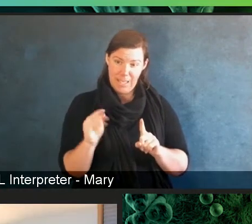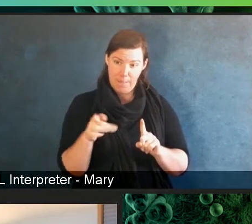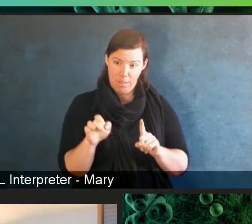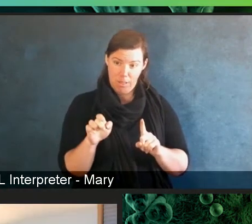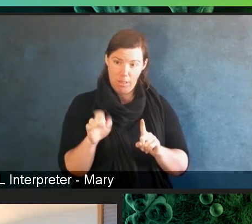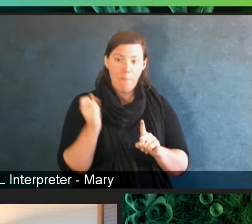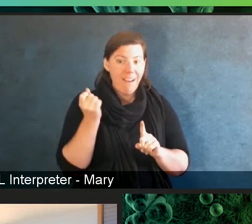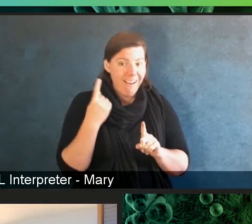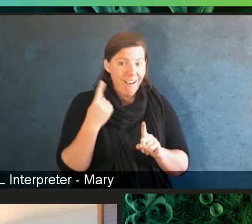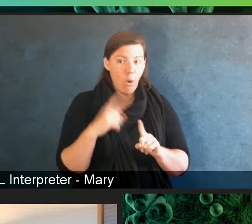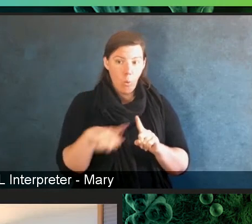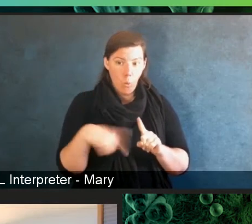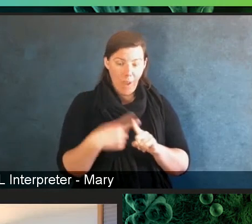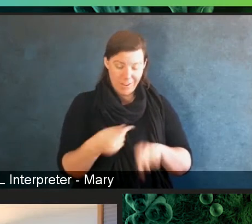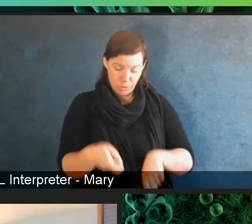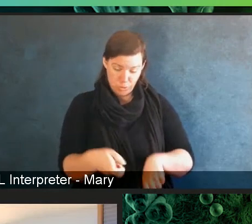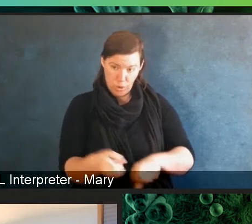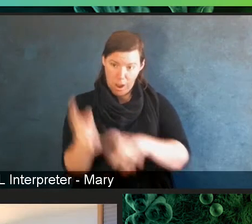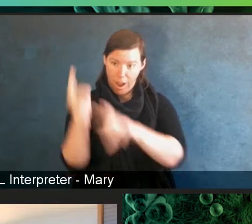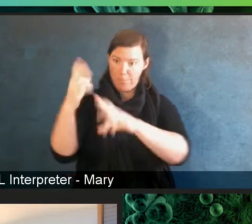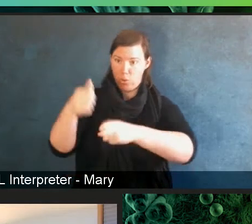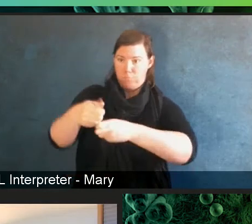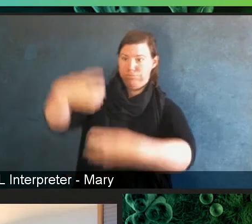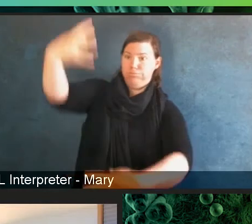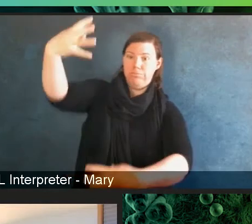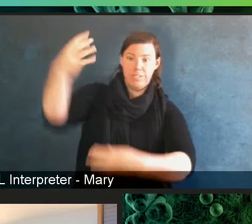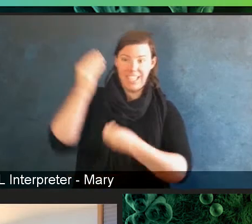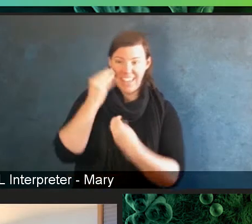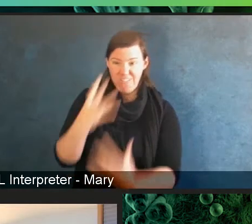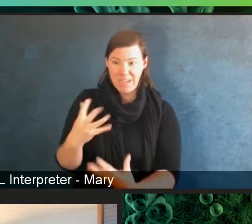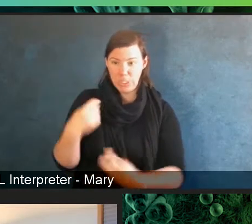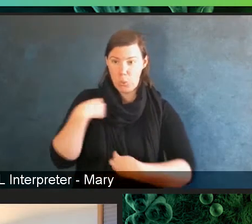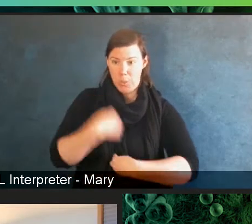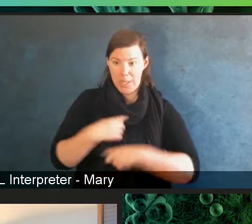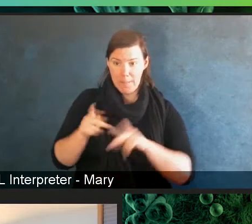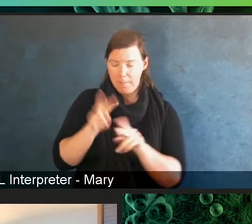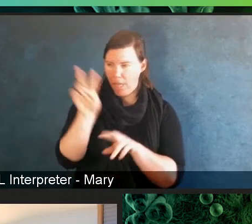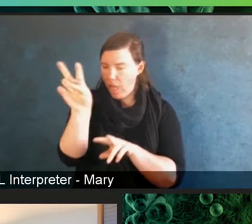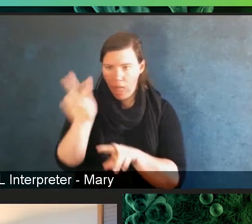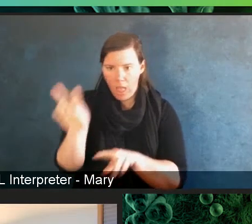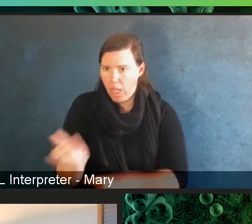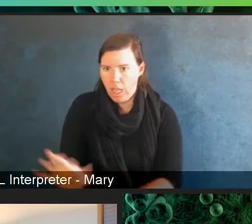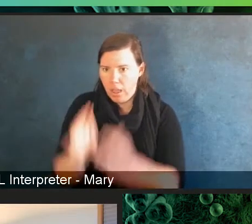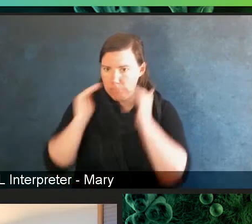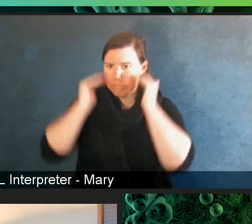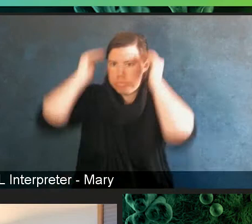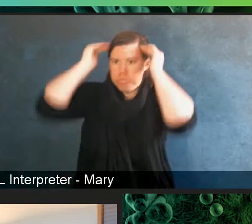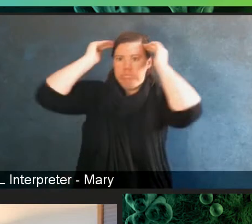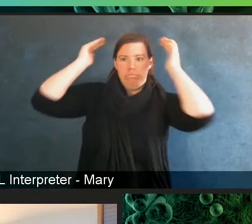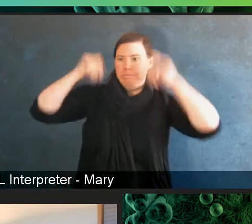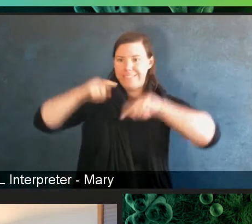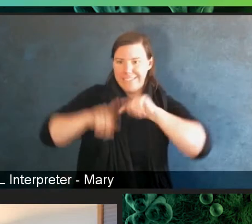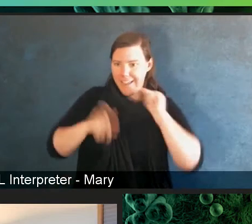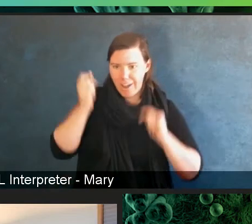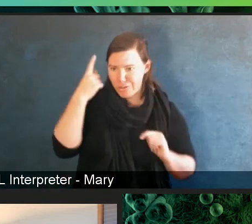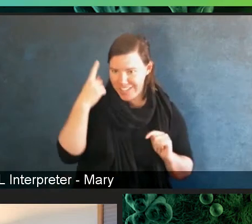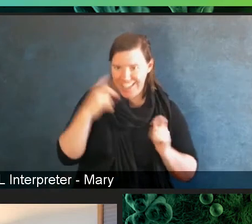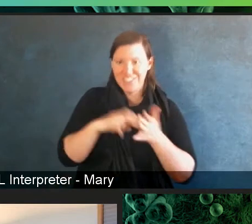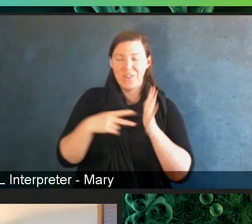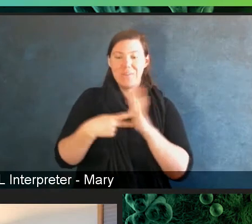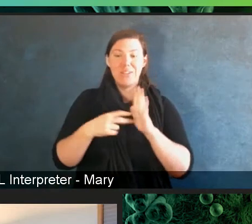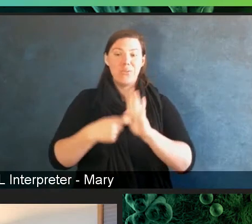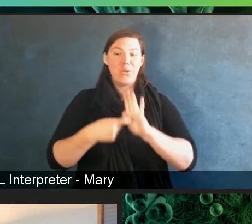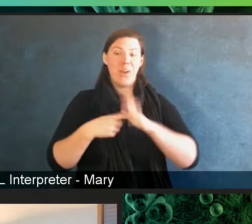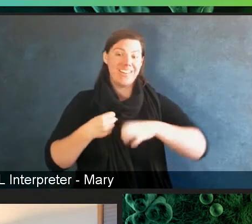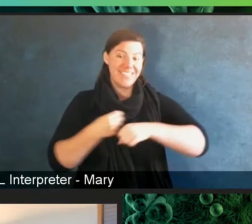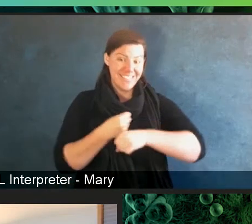really comprehend it. It's so much that it's overwhelming. So then we need new developments in statistics and computation in order to reduce that huge amount of data to